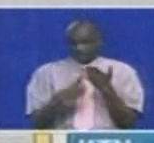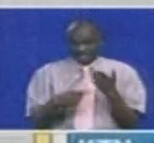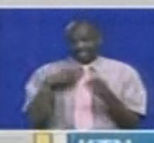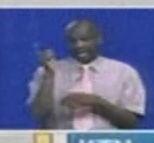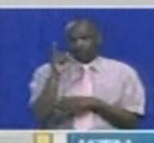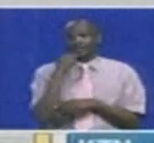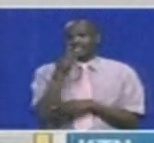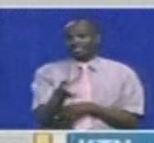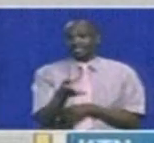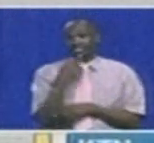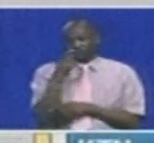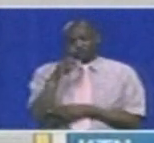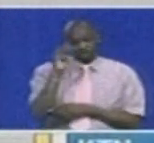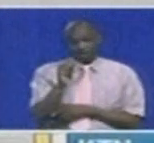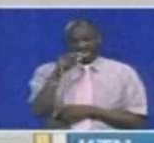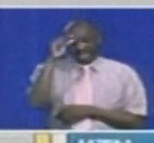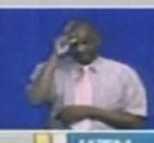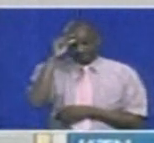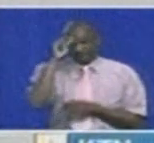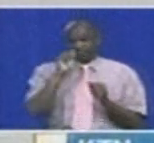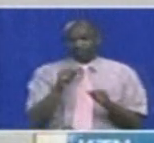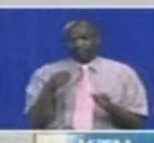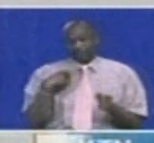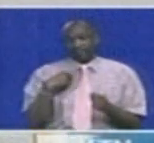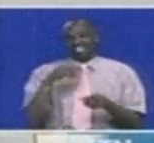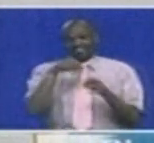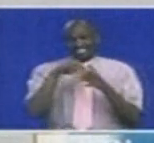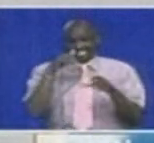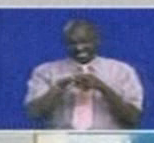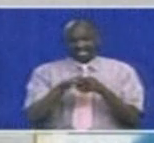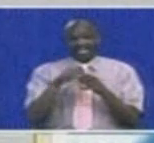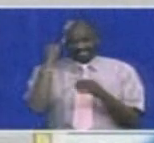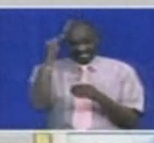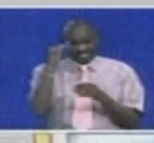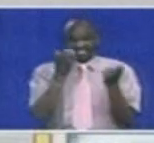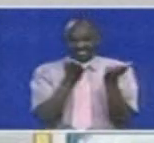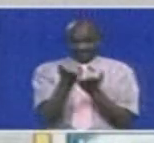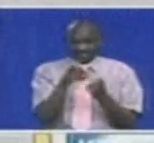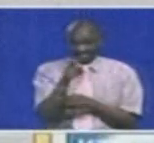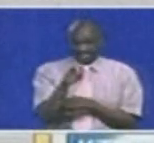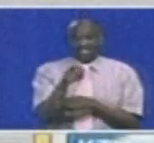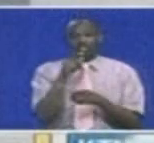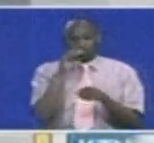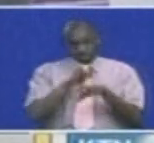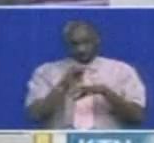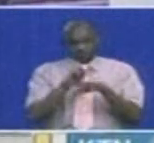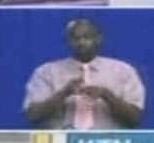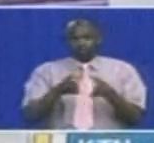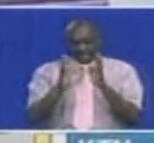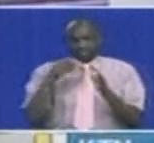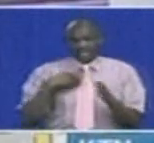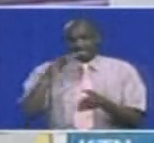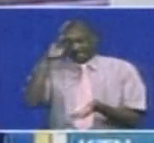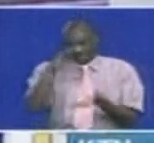who says, no, the government could instead have invested in the intelligence service, which for sure is the only tool that can